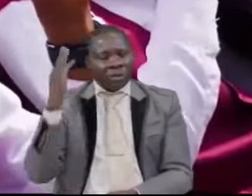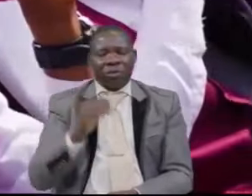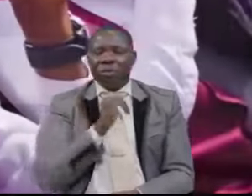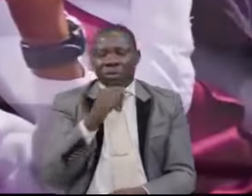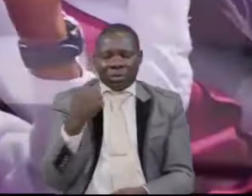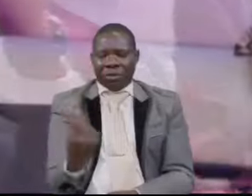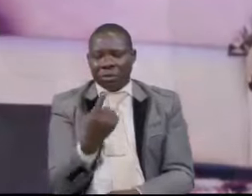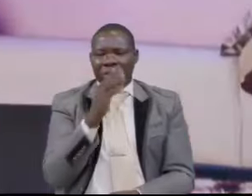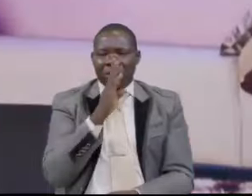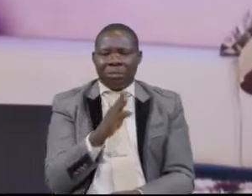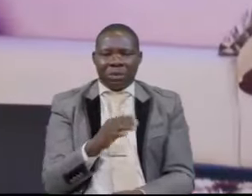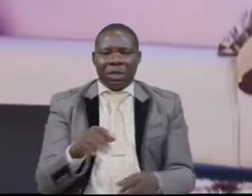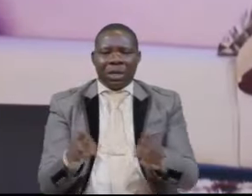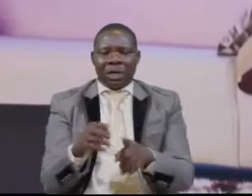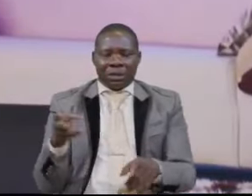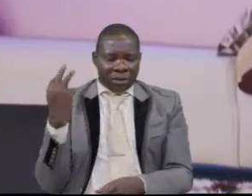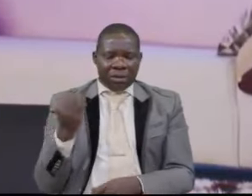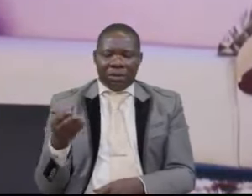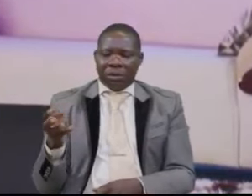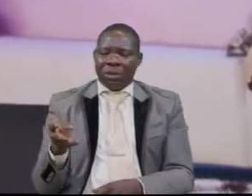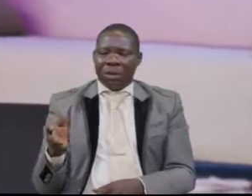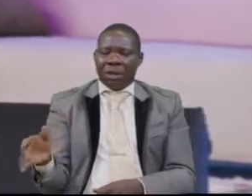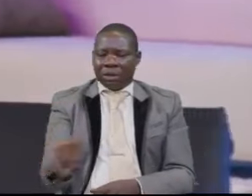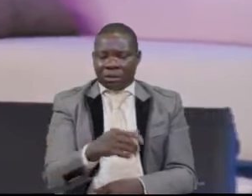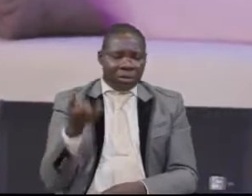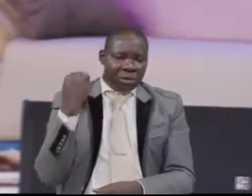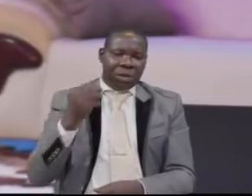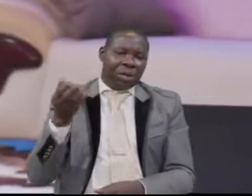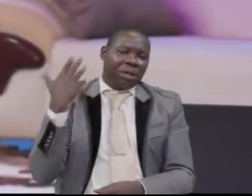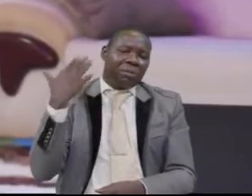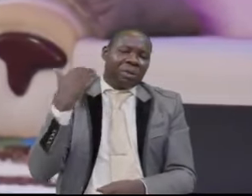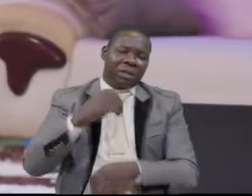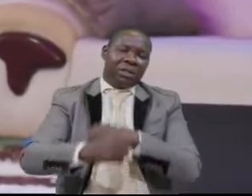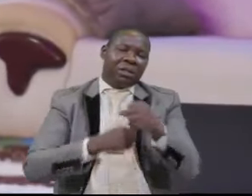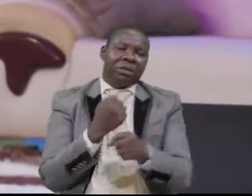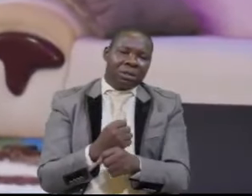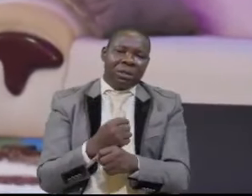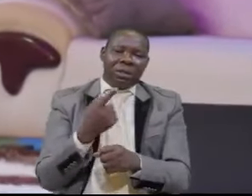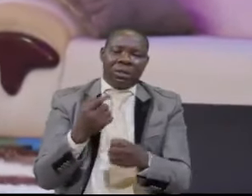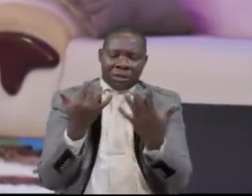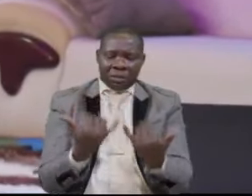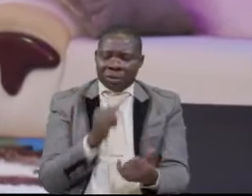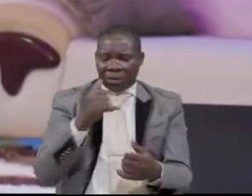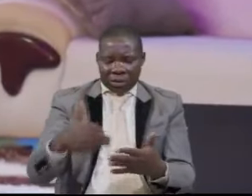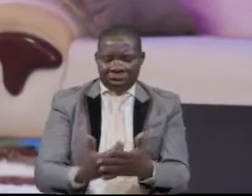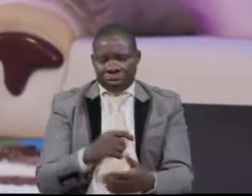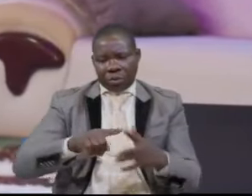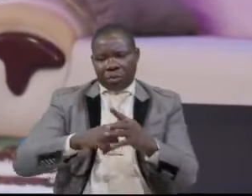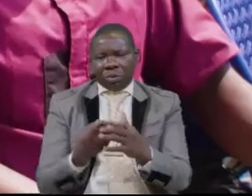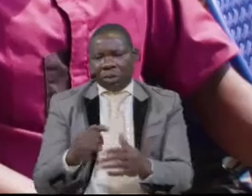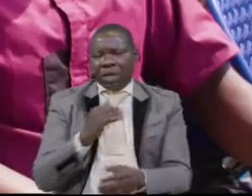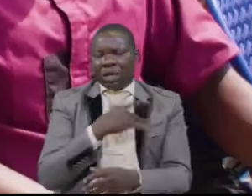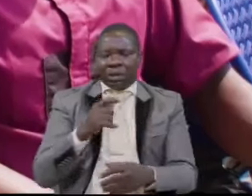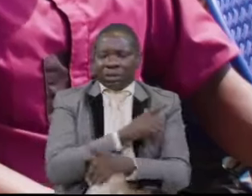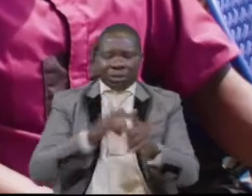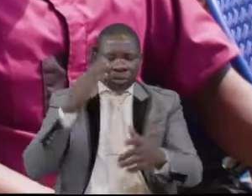they were yesteryears. The present is a new beginning, and the Lord will raise you up.